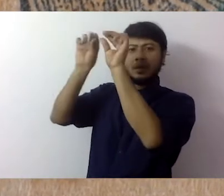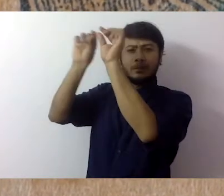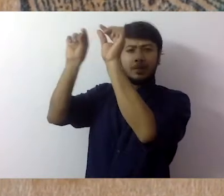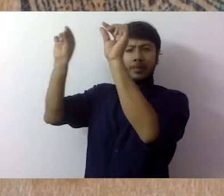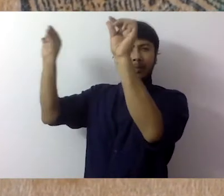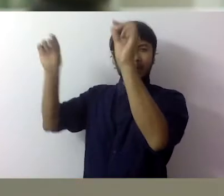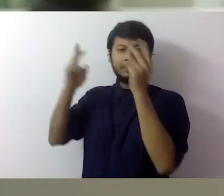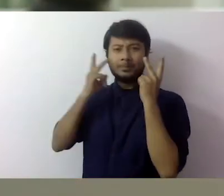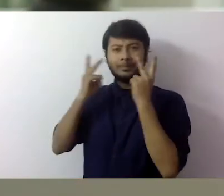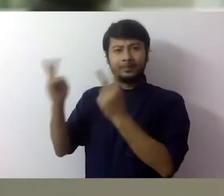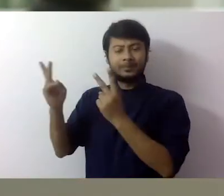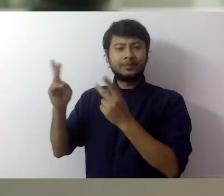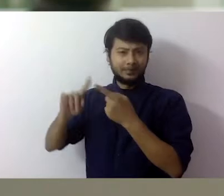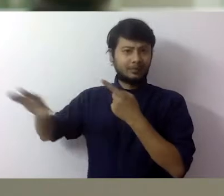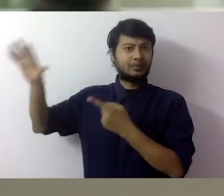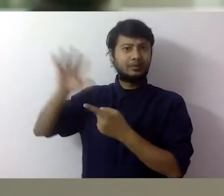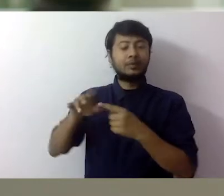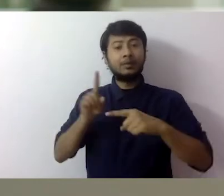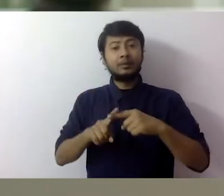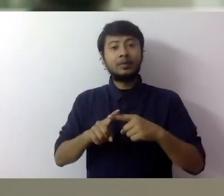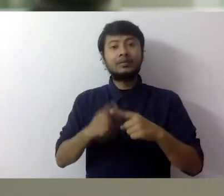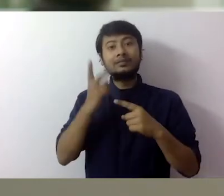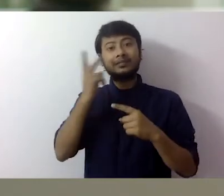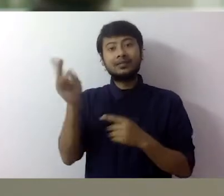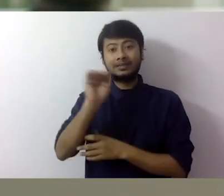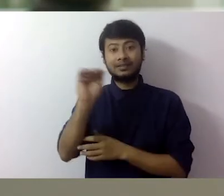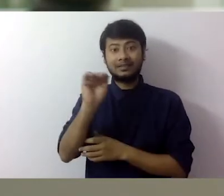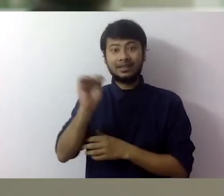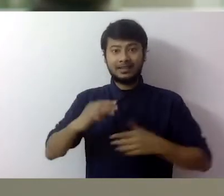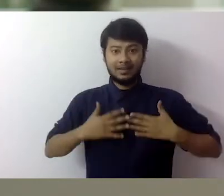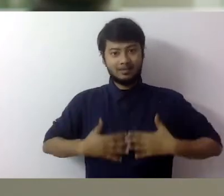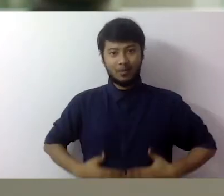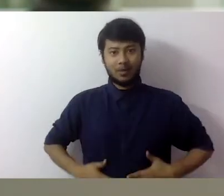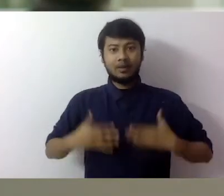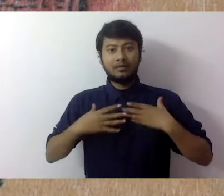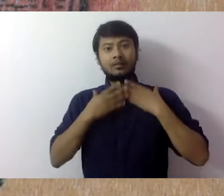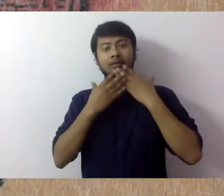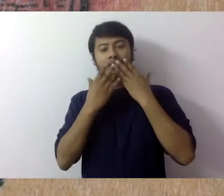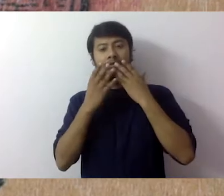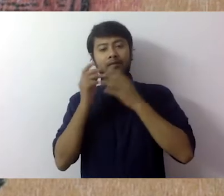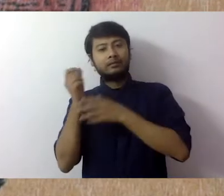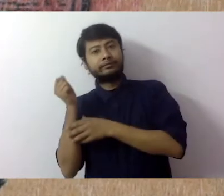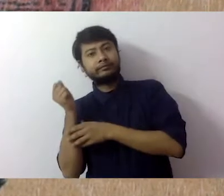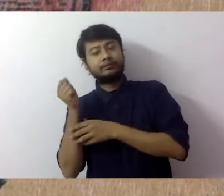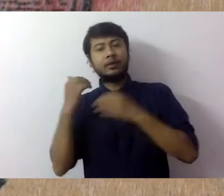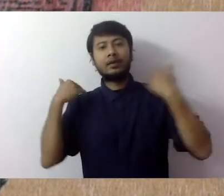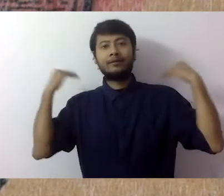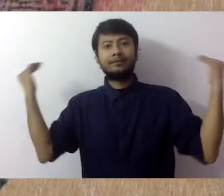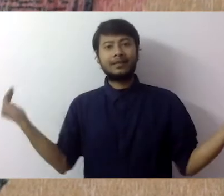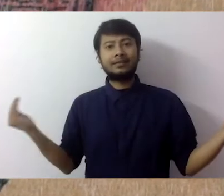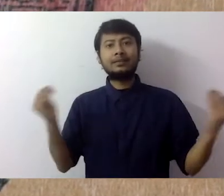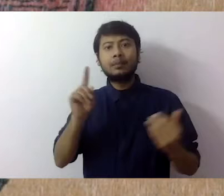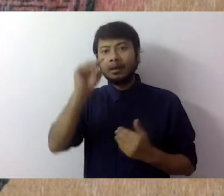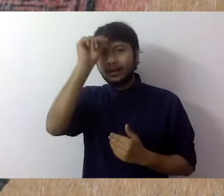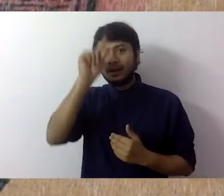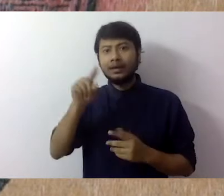tops the composition. One can also notice half-human, half-snake-like cherubic figures with wings, although here they seem to be Indianized